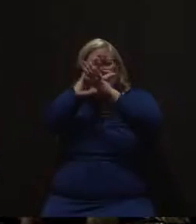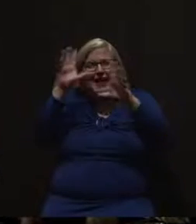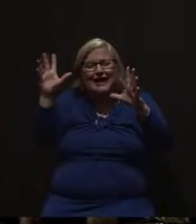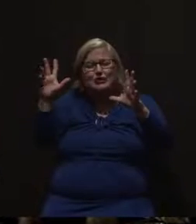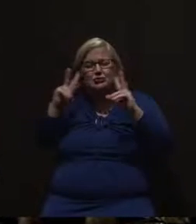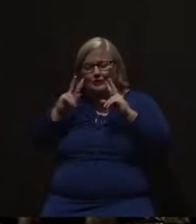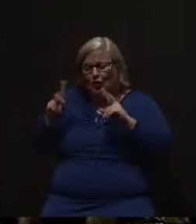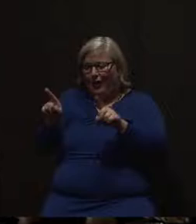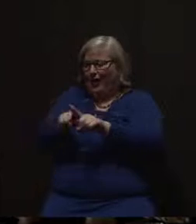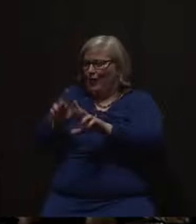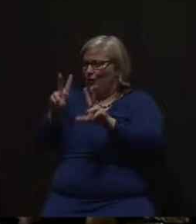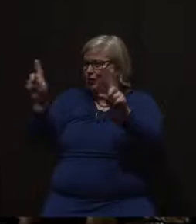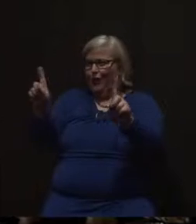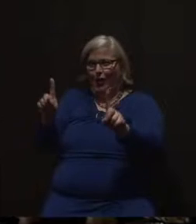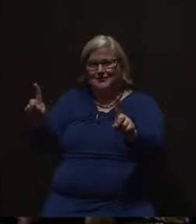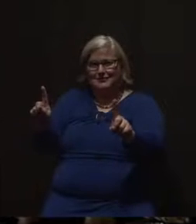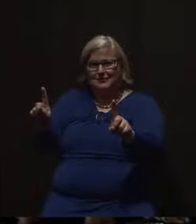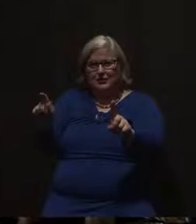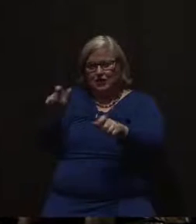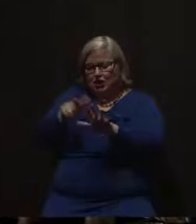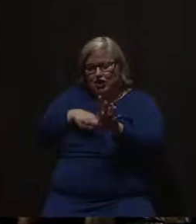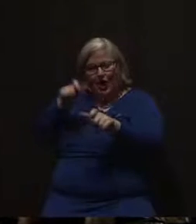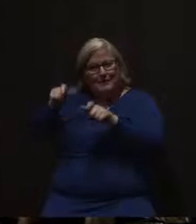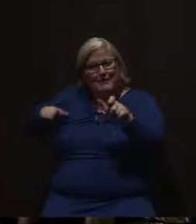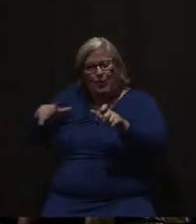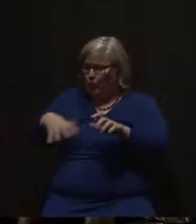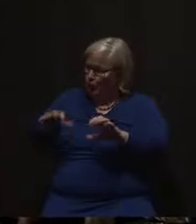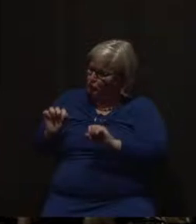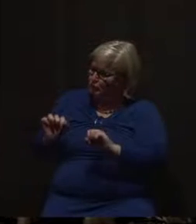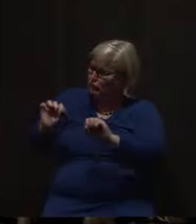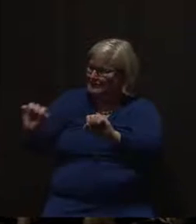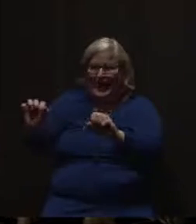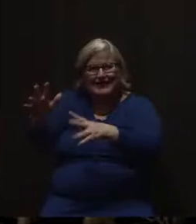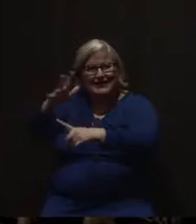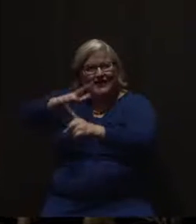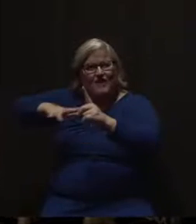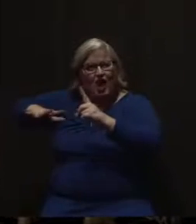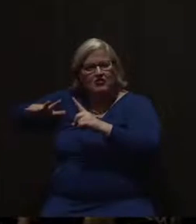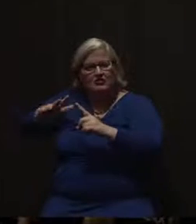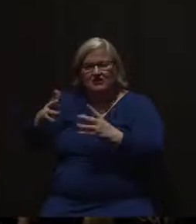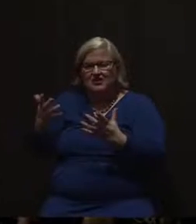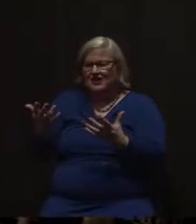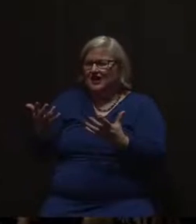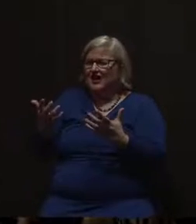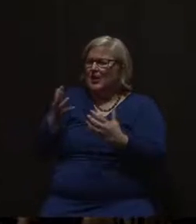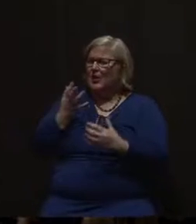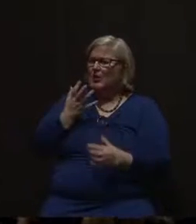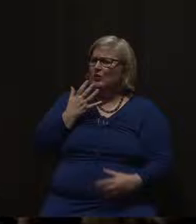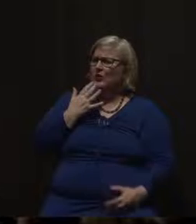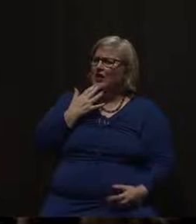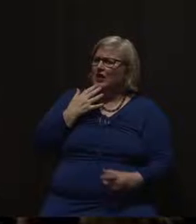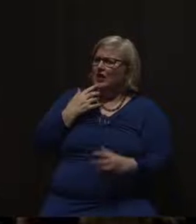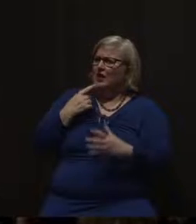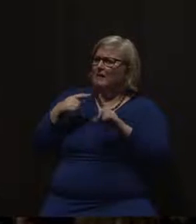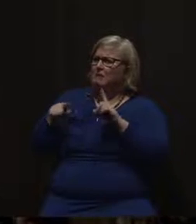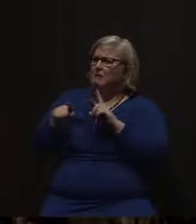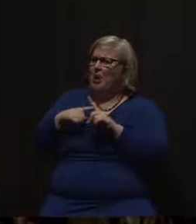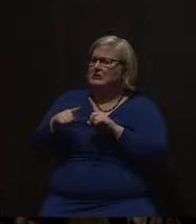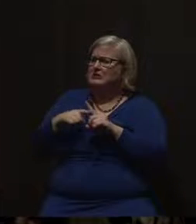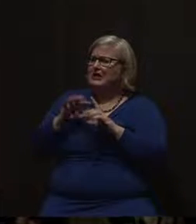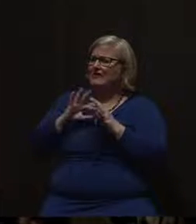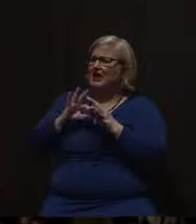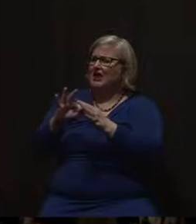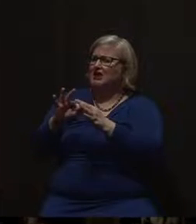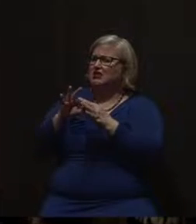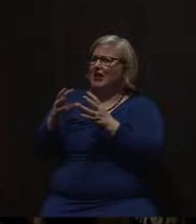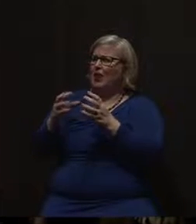people who are studying this subject to protect the environment. No idea what that might look like.